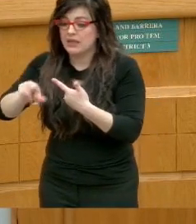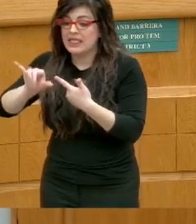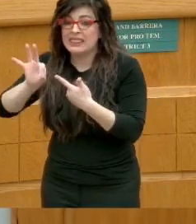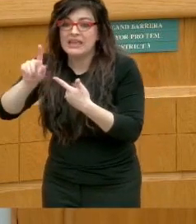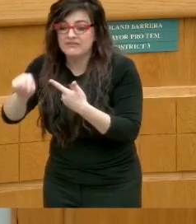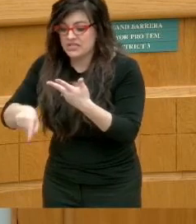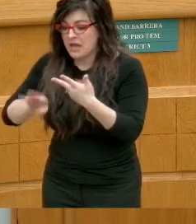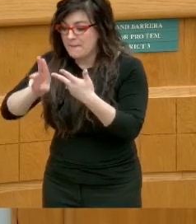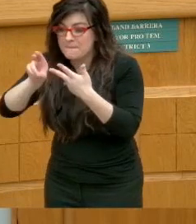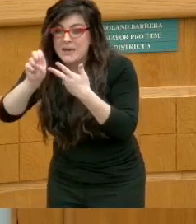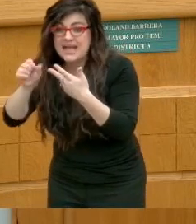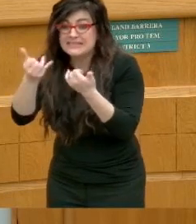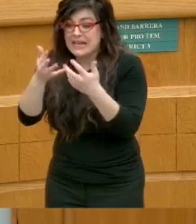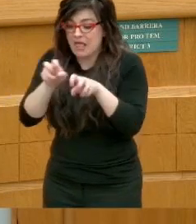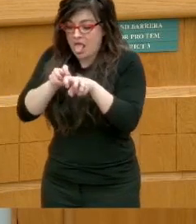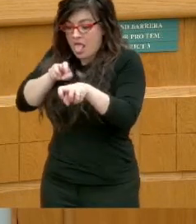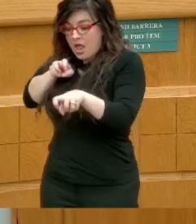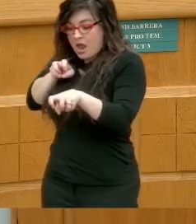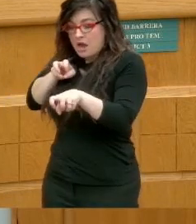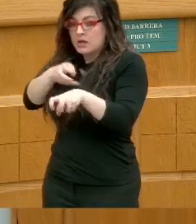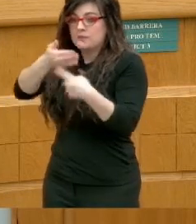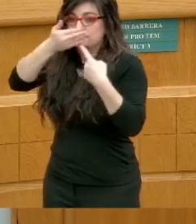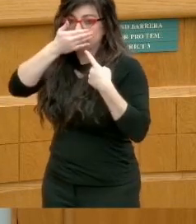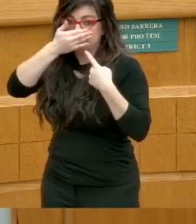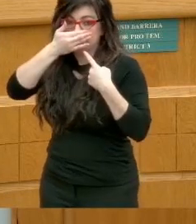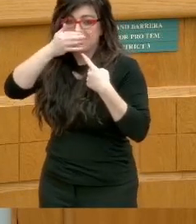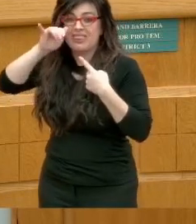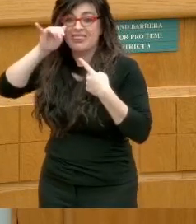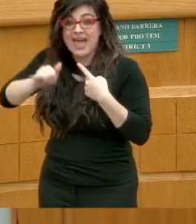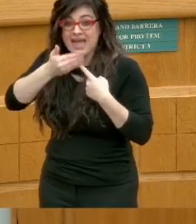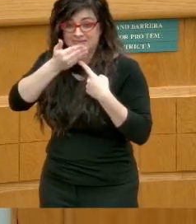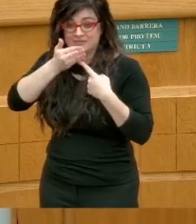strong, and this will keep us safe. Thank you.